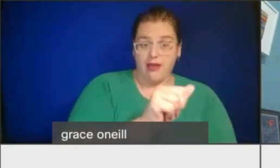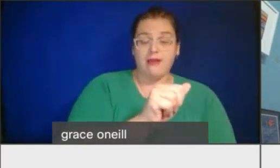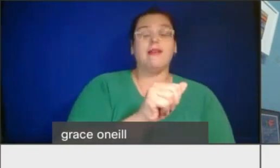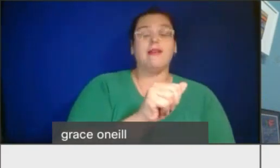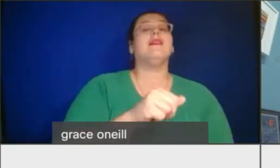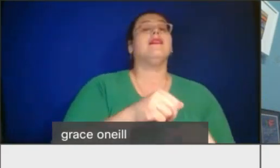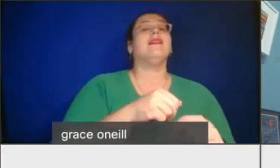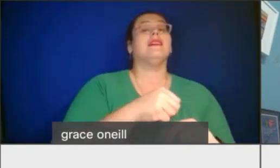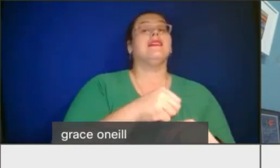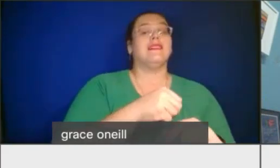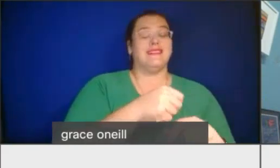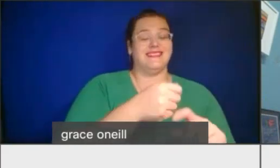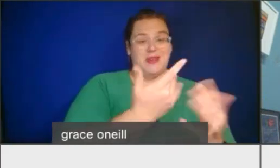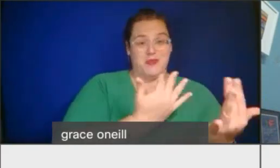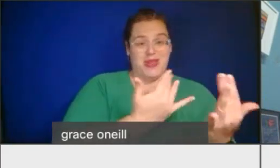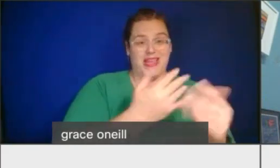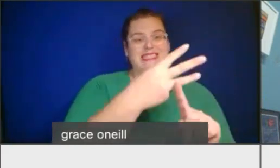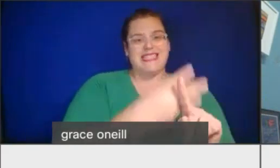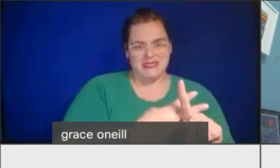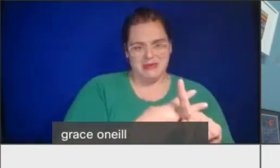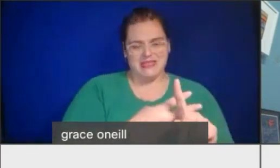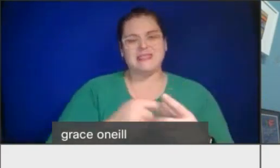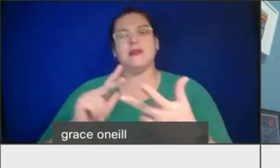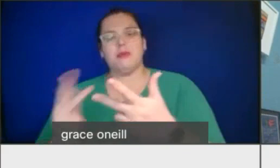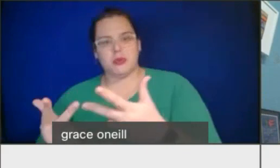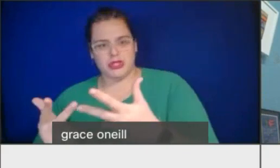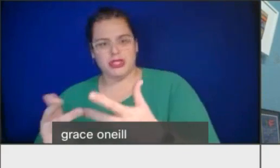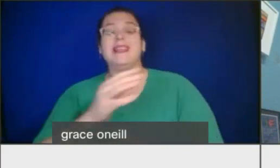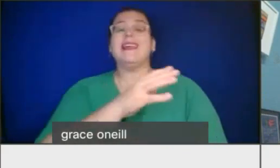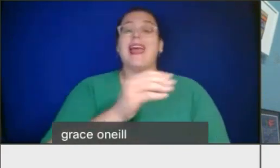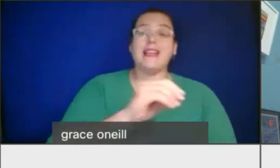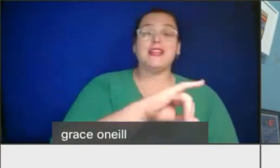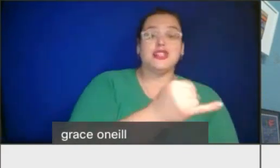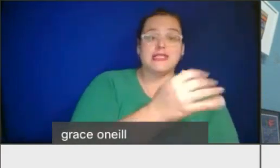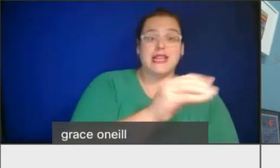since Johnson & Johnson. And as people should be aware,